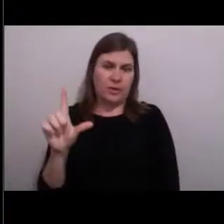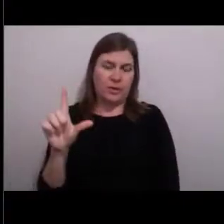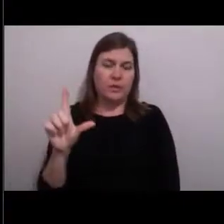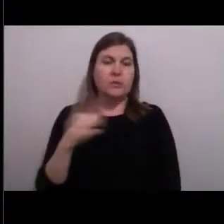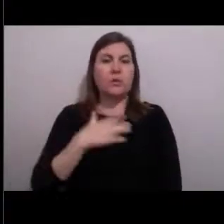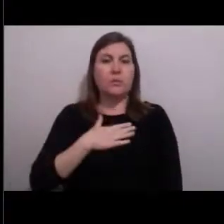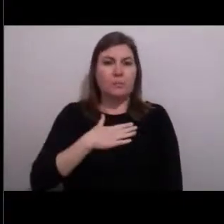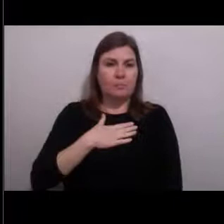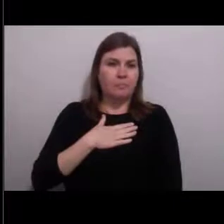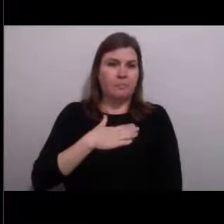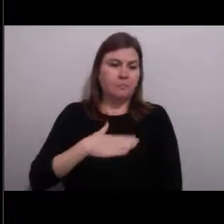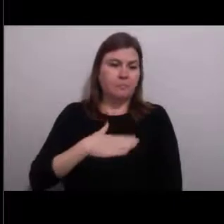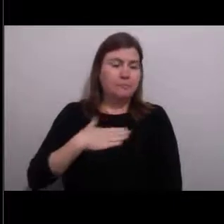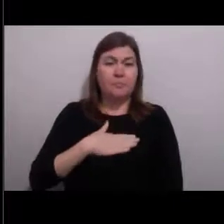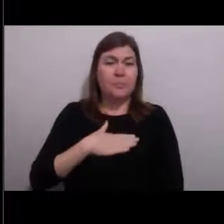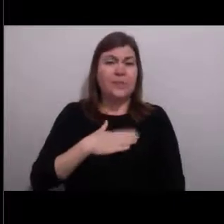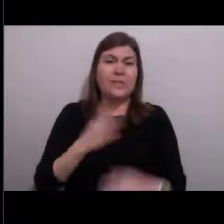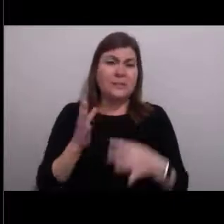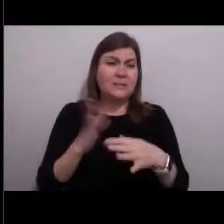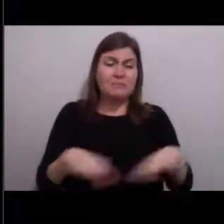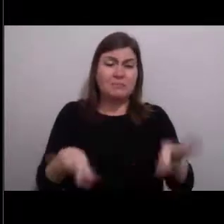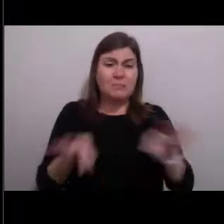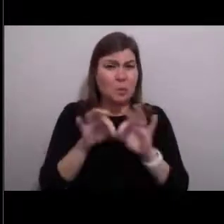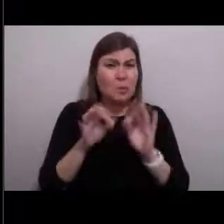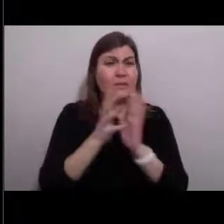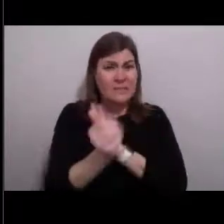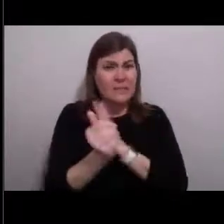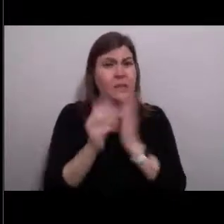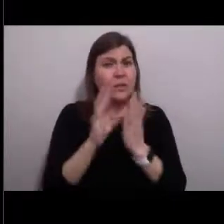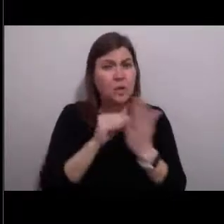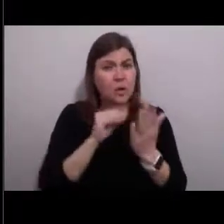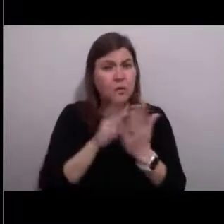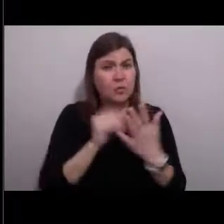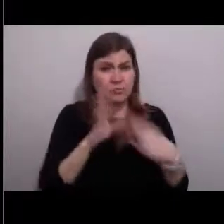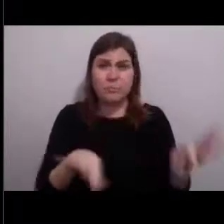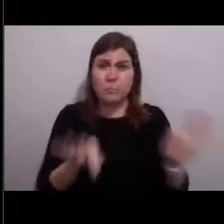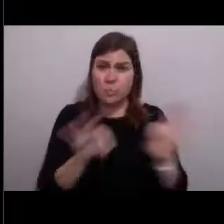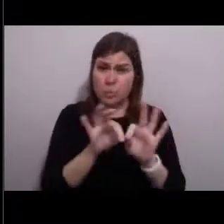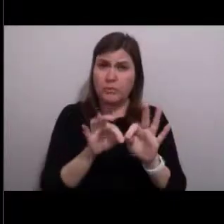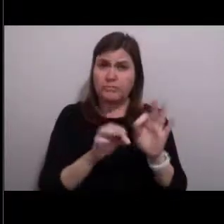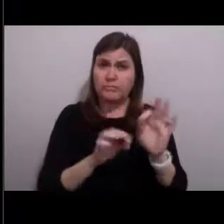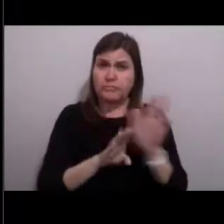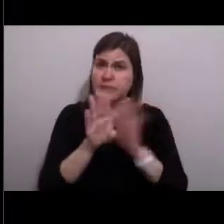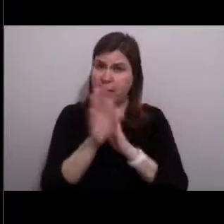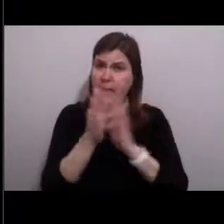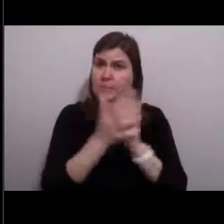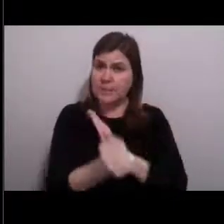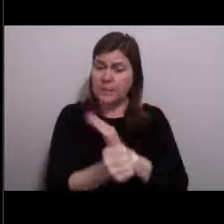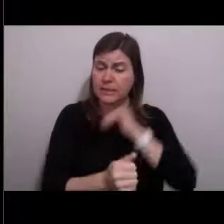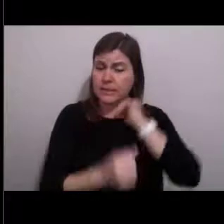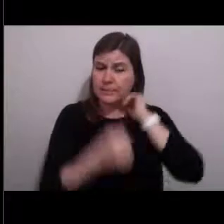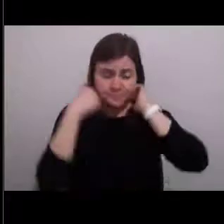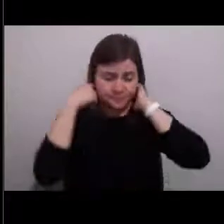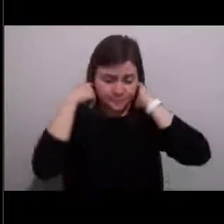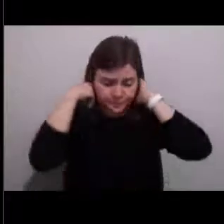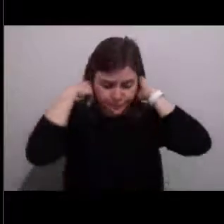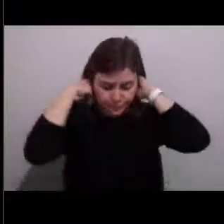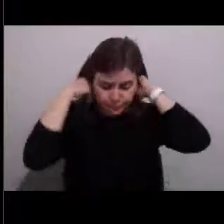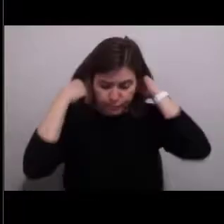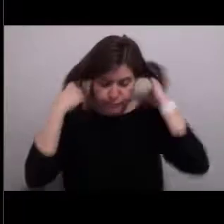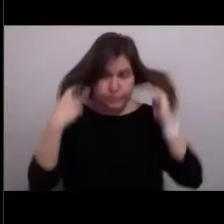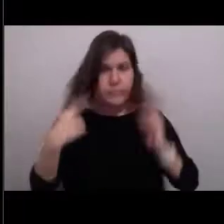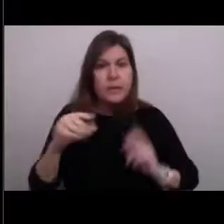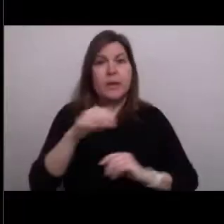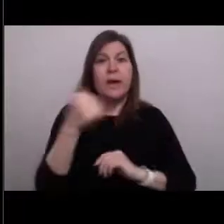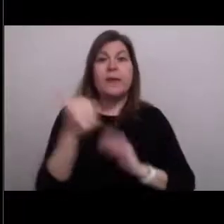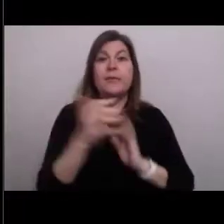the means, it's a really important skill to build. Other skills that one can build, you